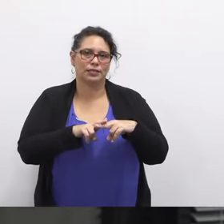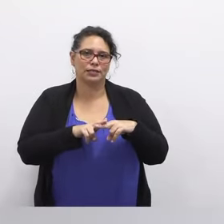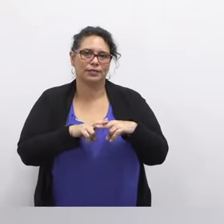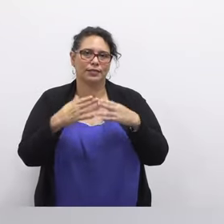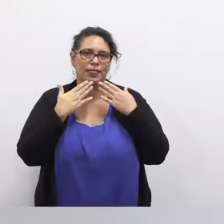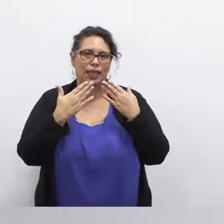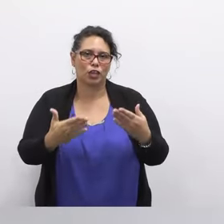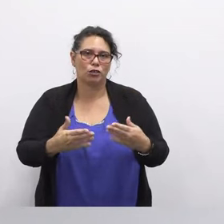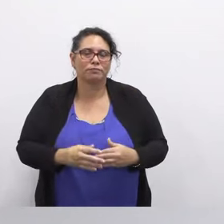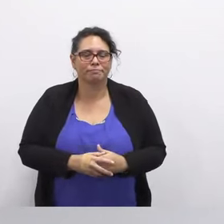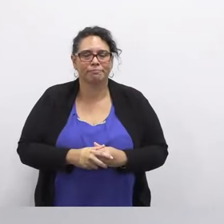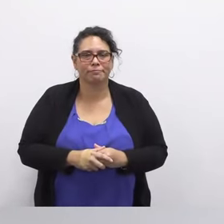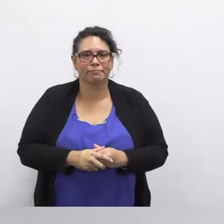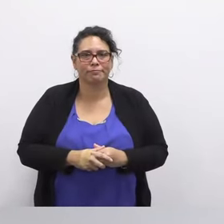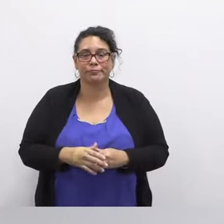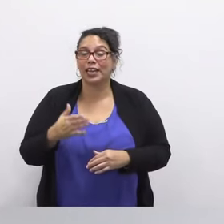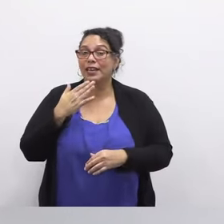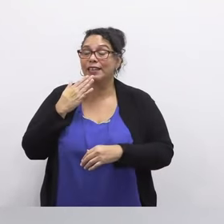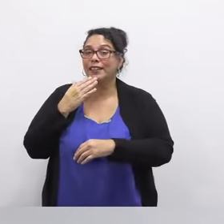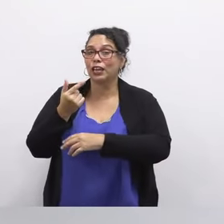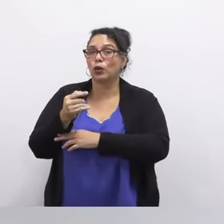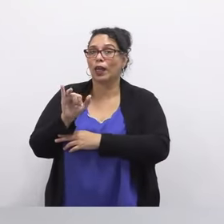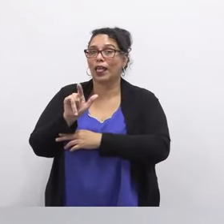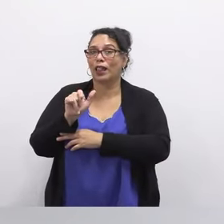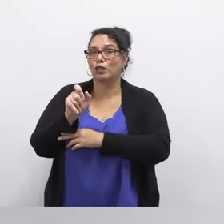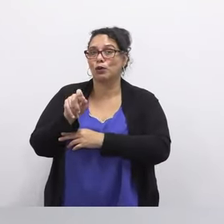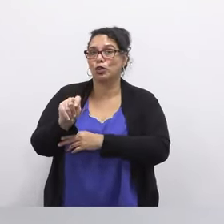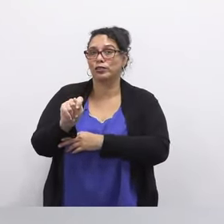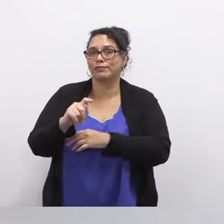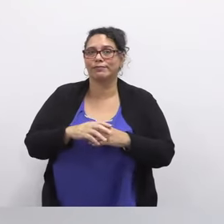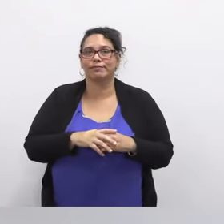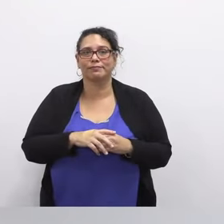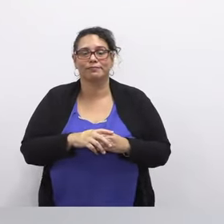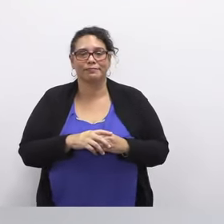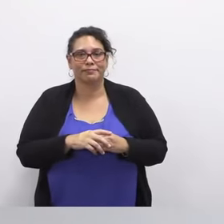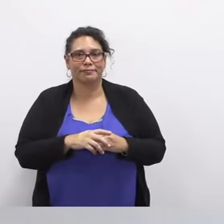Thank you. Thank you, Gilbert. Thank you.